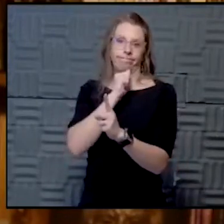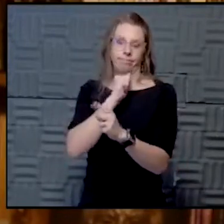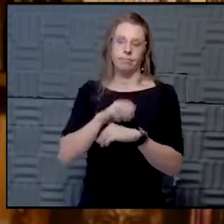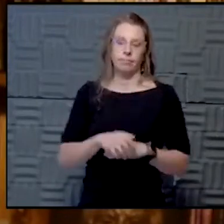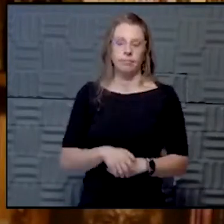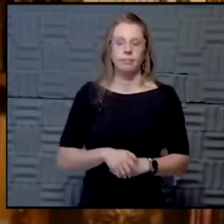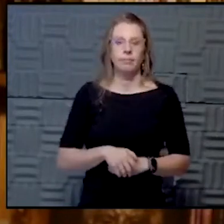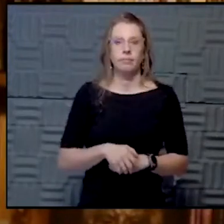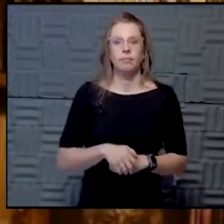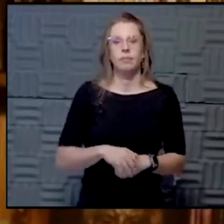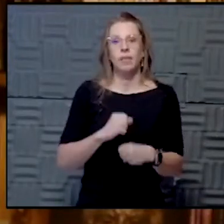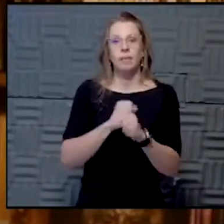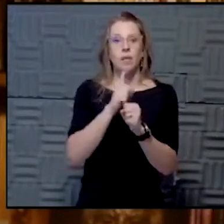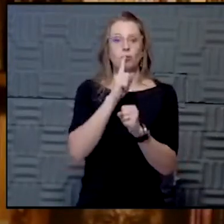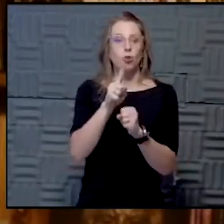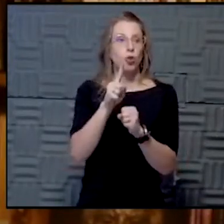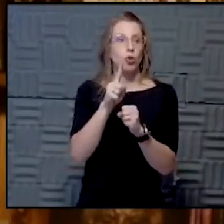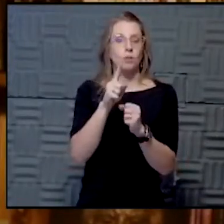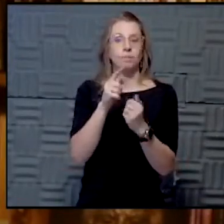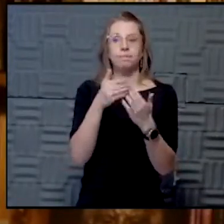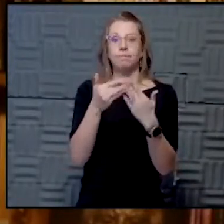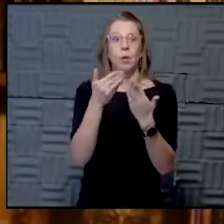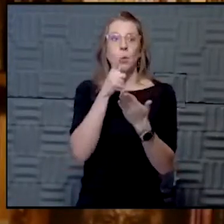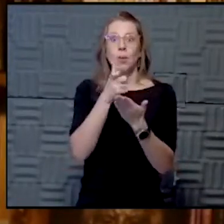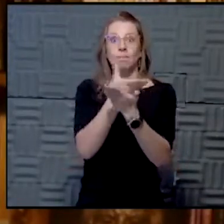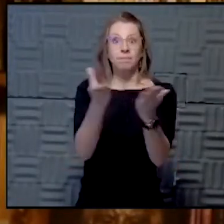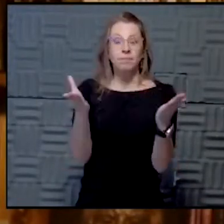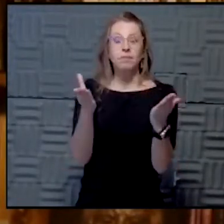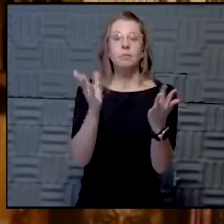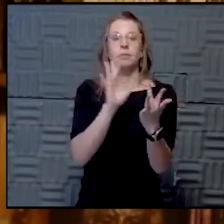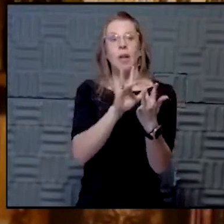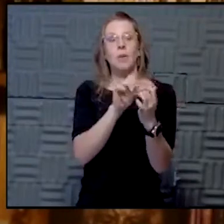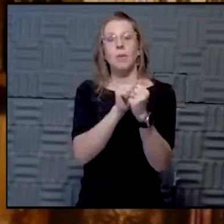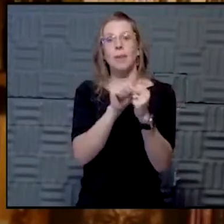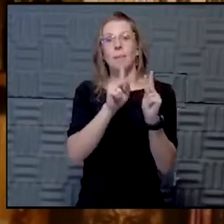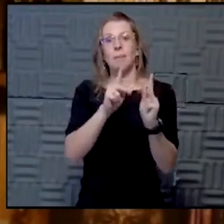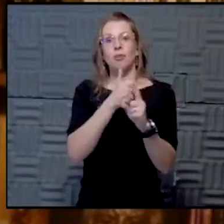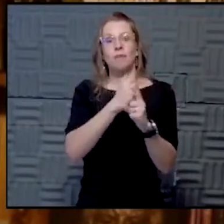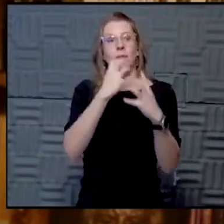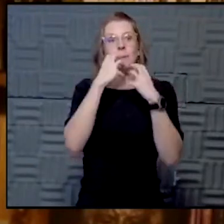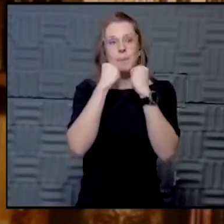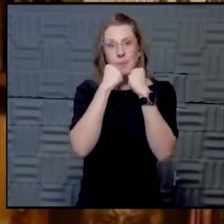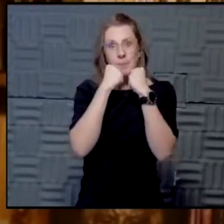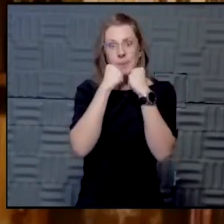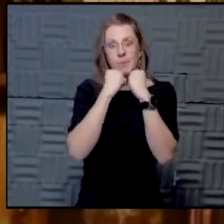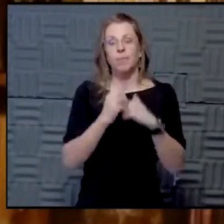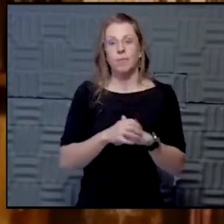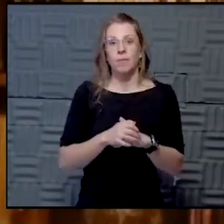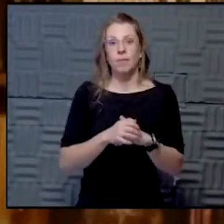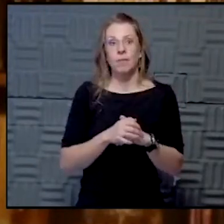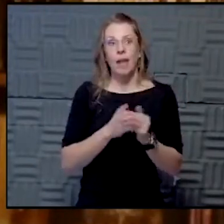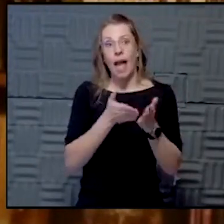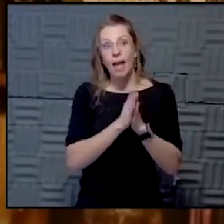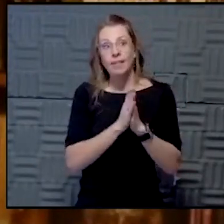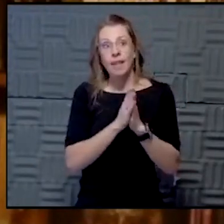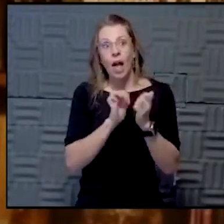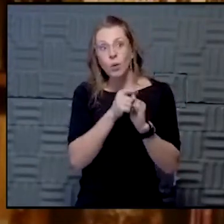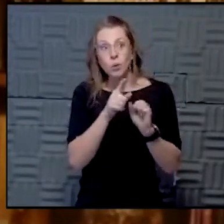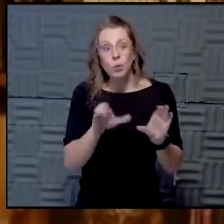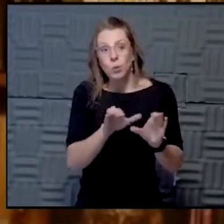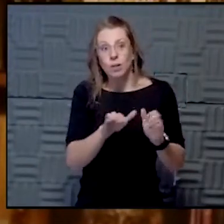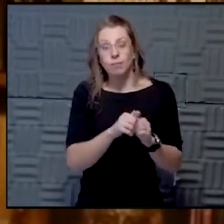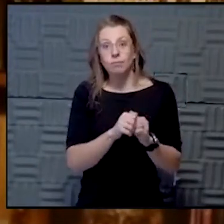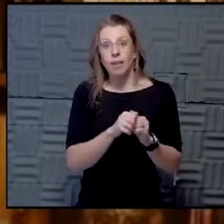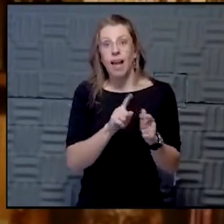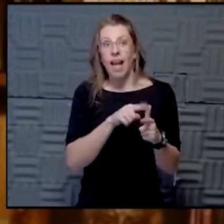sure that whoever you are, wherever you are, to check in with the people that you care about and ask how they're doing, and then ask how they're